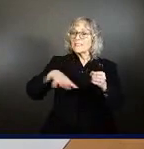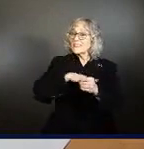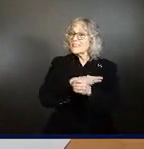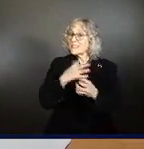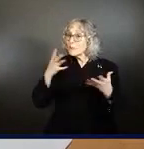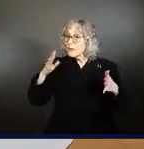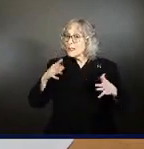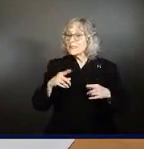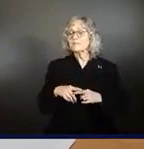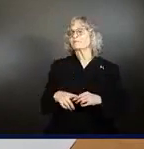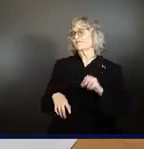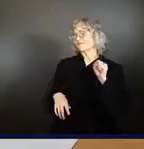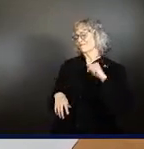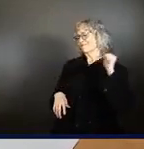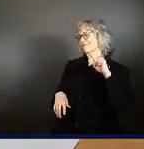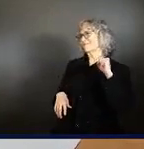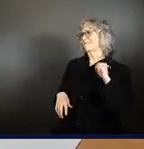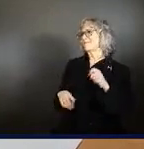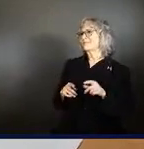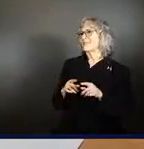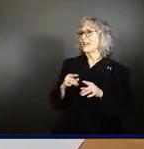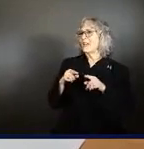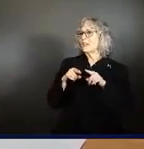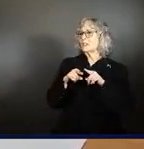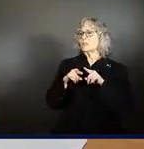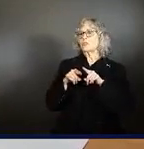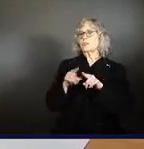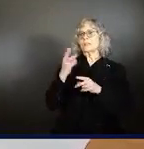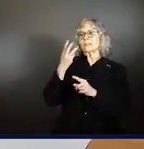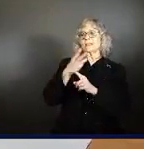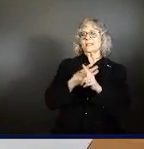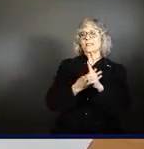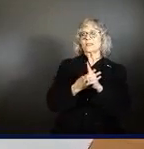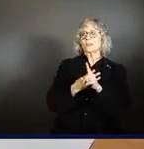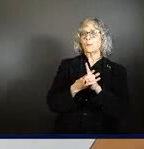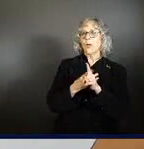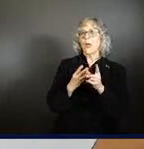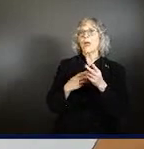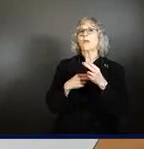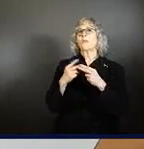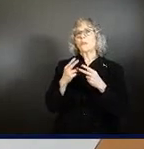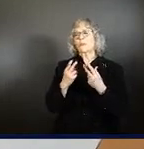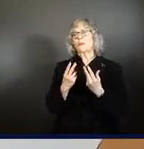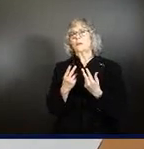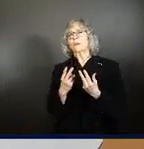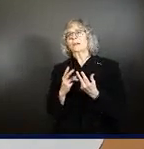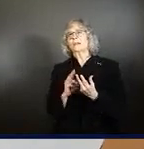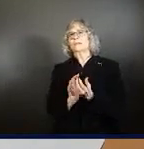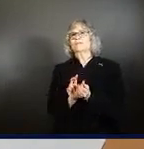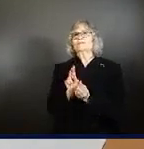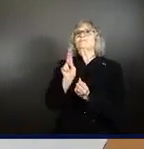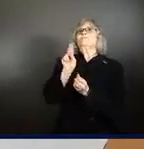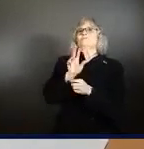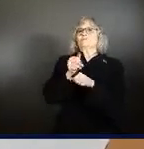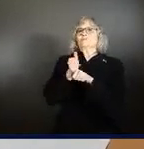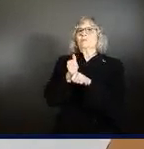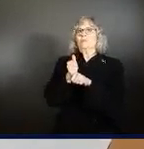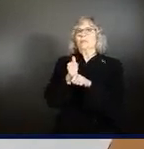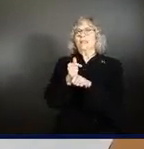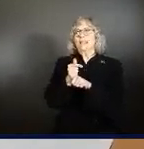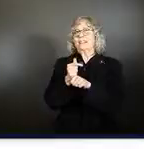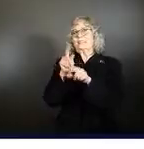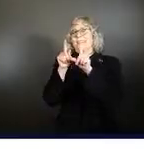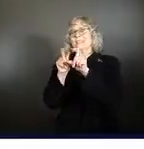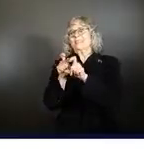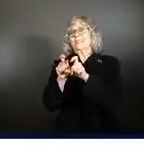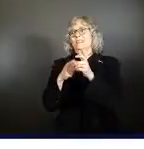Yes. So actually, during the 6-month commissioning process, there was an image taken of